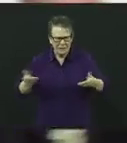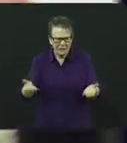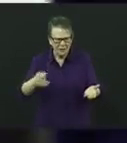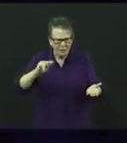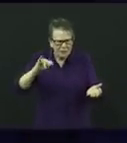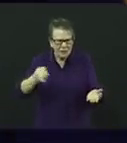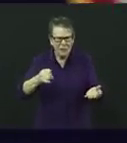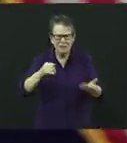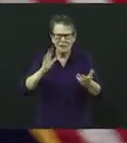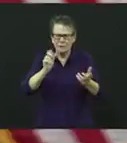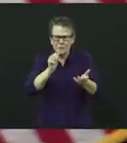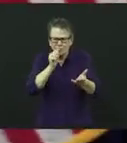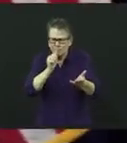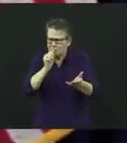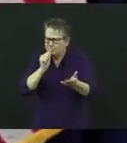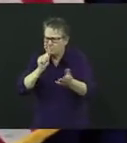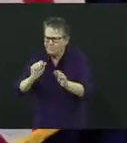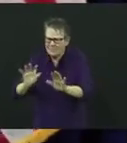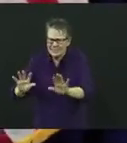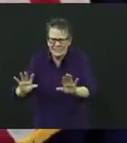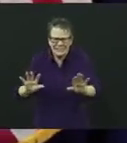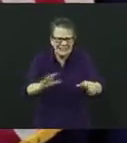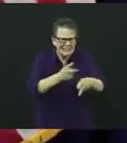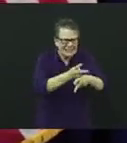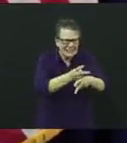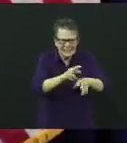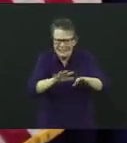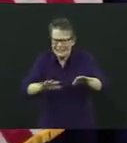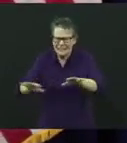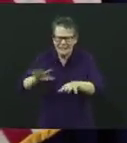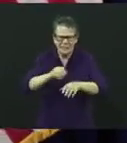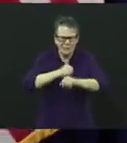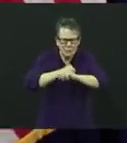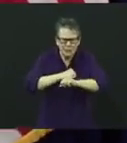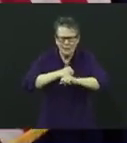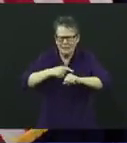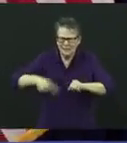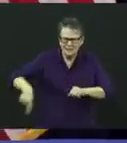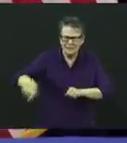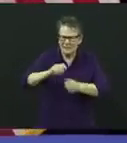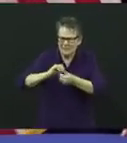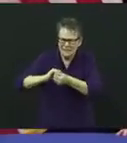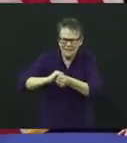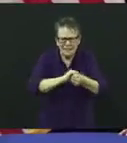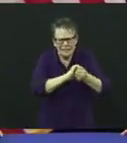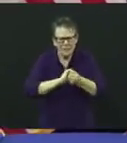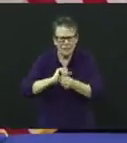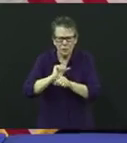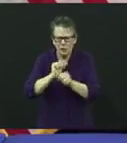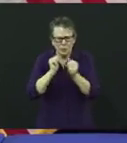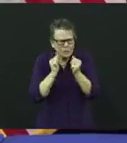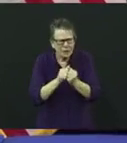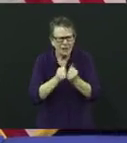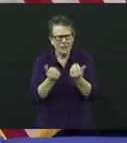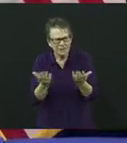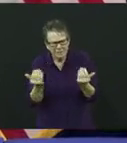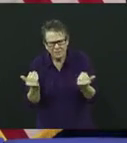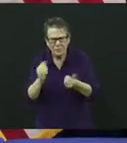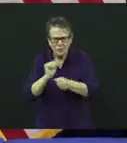Judy, thank you. May I ask you, or just come in behind you in a couple of questions? We've had positives